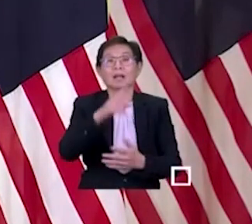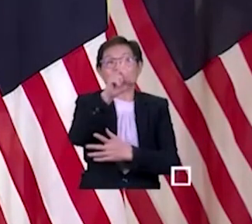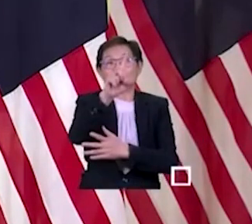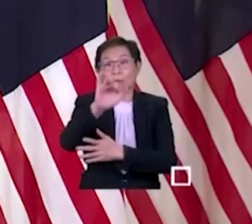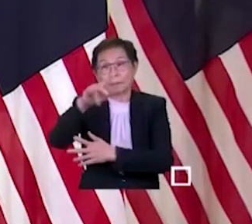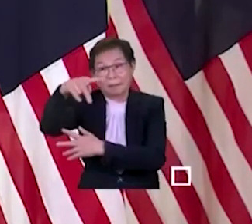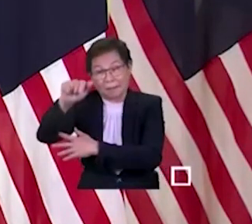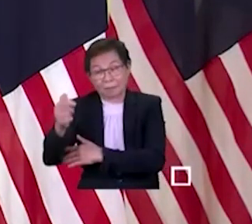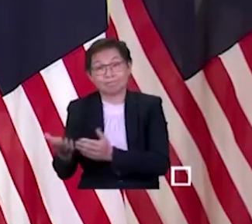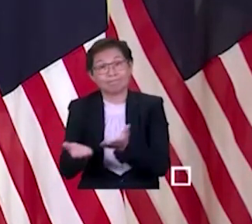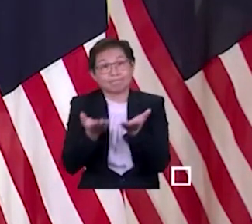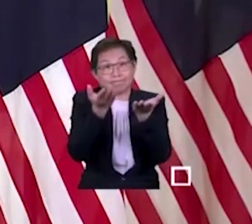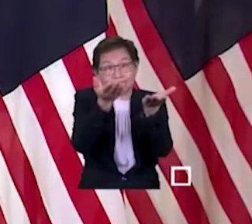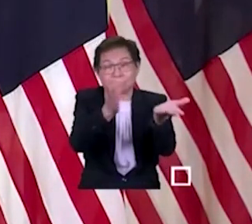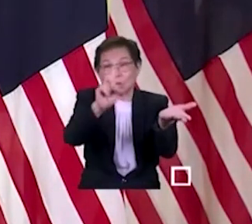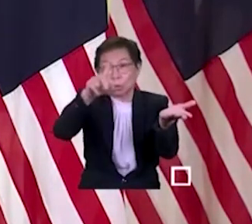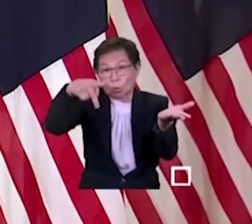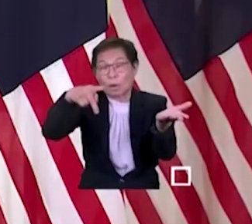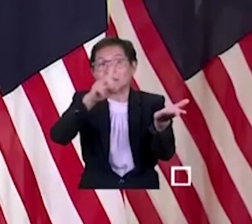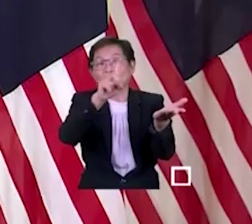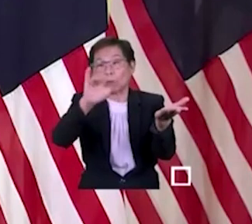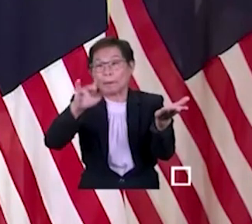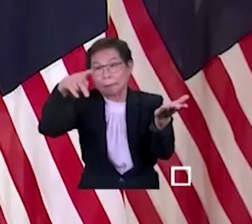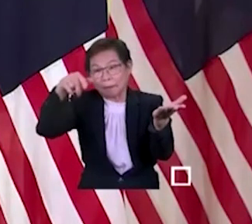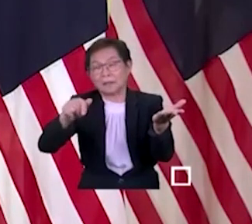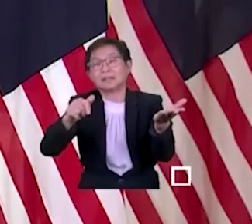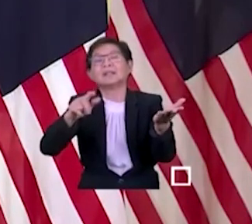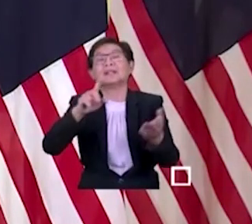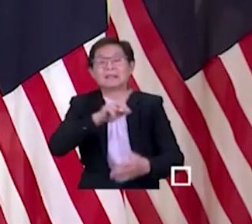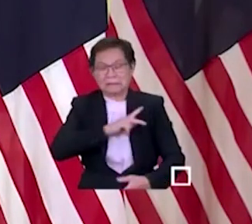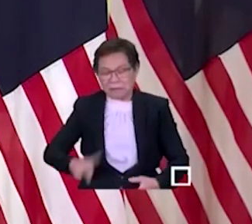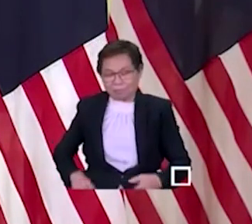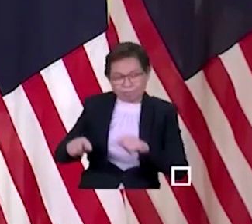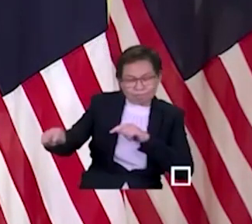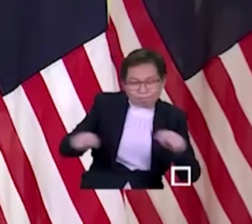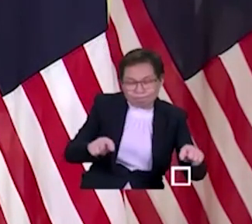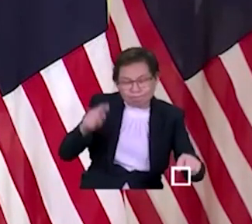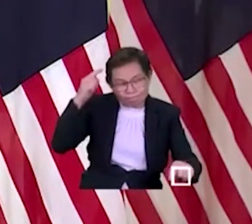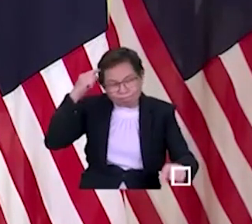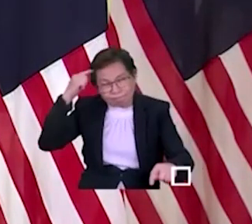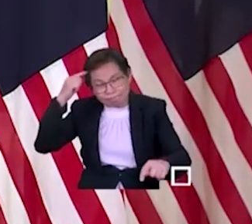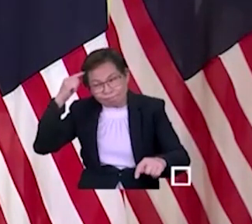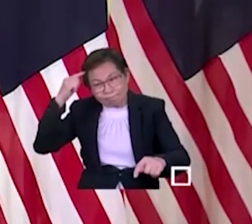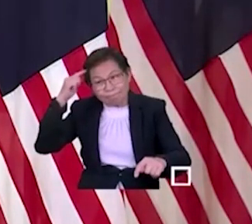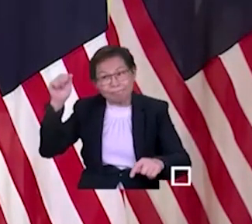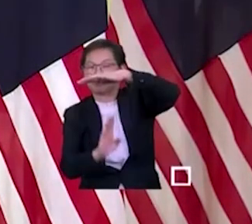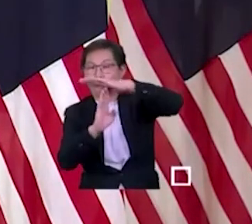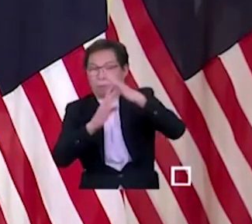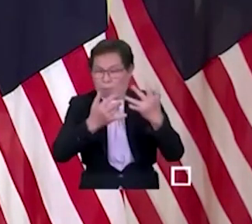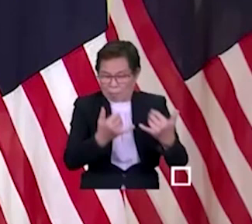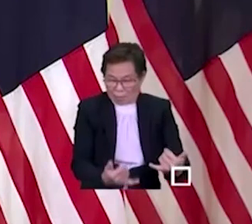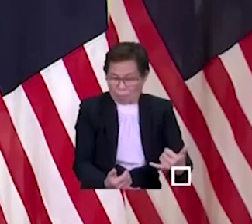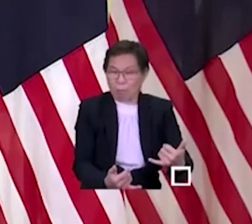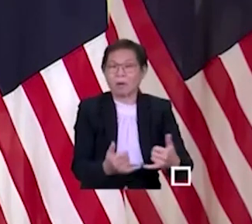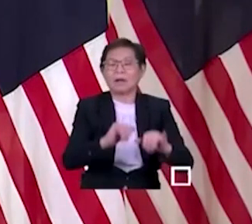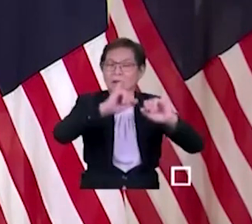Malaysian Prime Minister Ismail Sabri Yaakob called for an early election, hoping to win a stronger mandate for his party and stabilize the rocky political landscape that